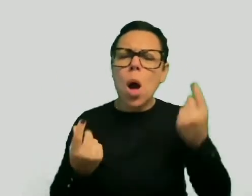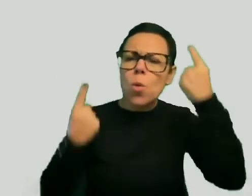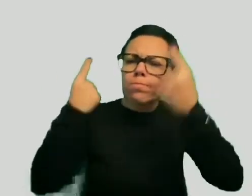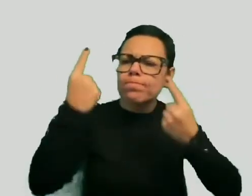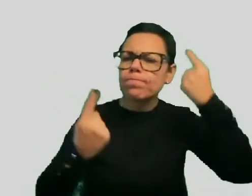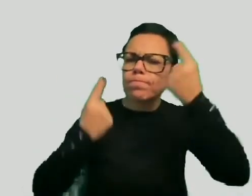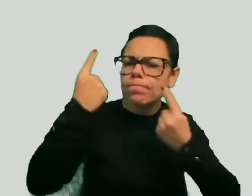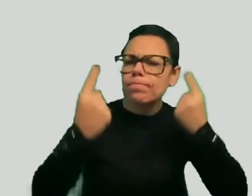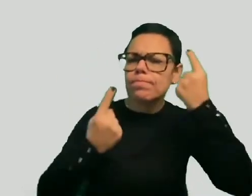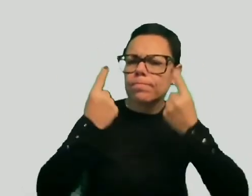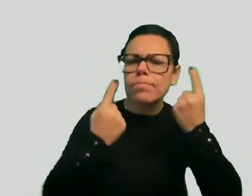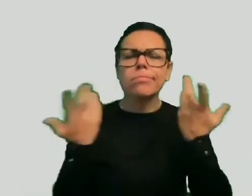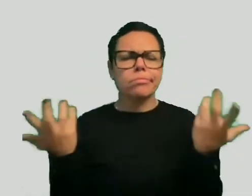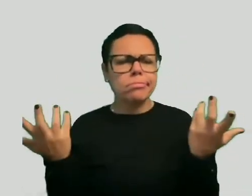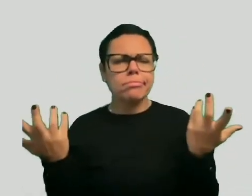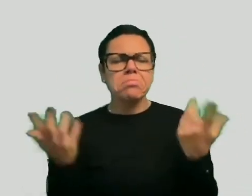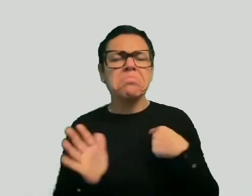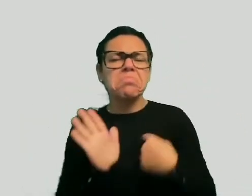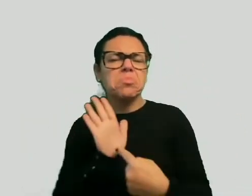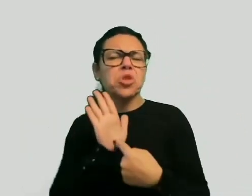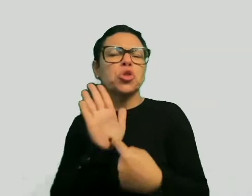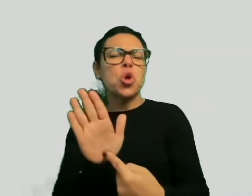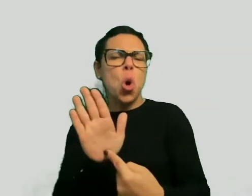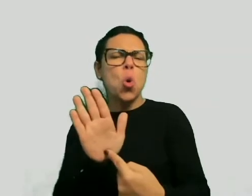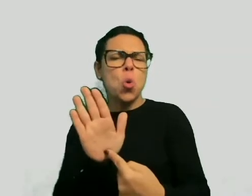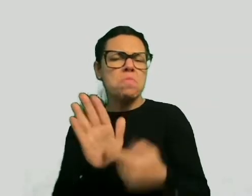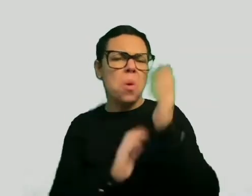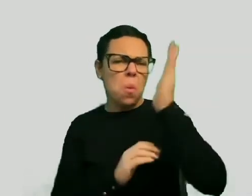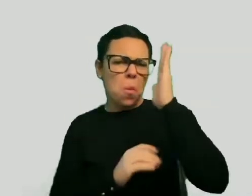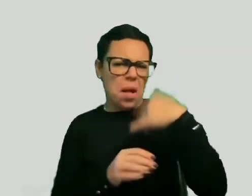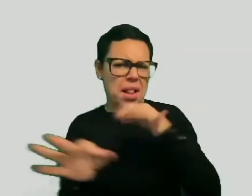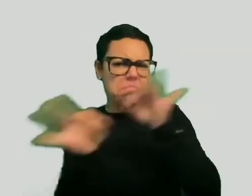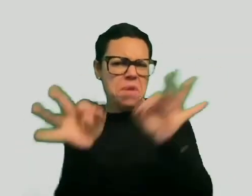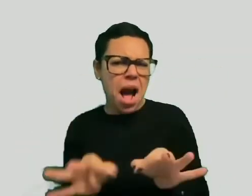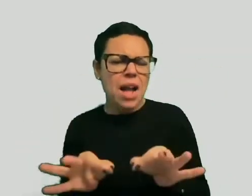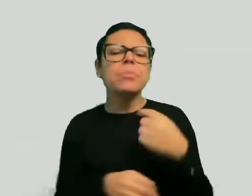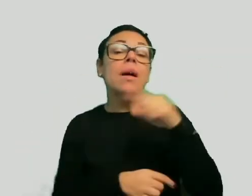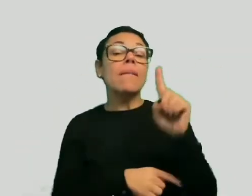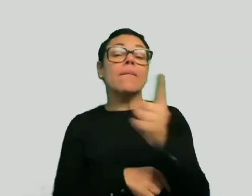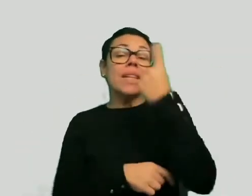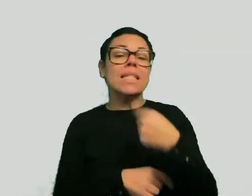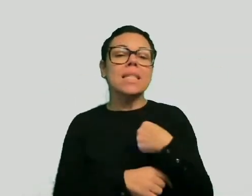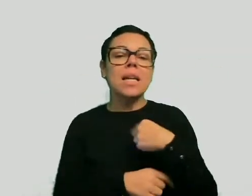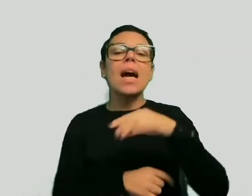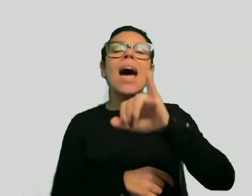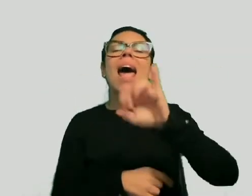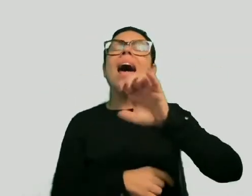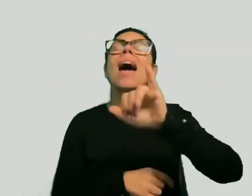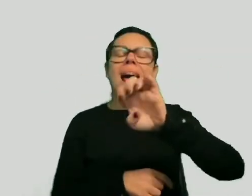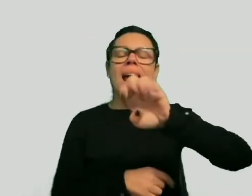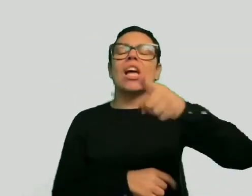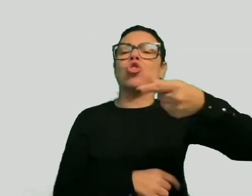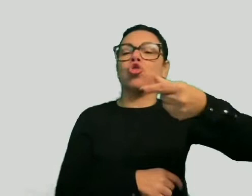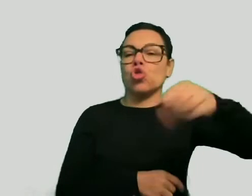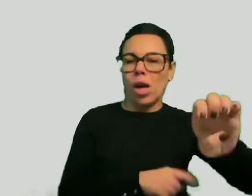examples shortly, in a moment, but I want to tell you that EIGE has just published a comprehensive package